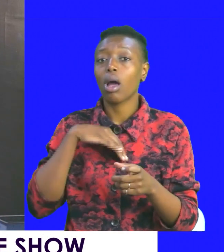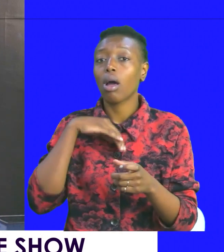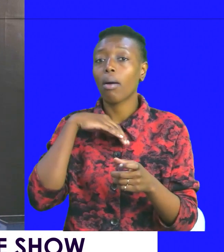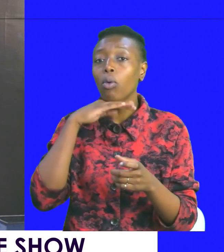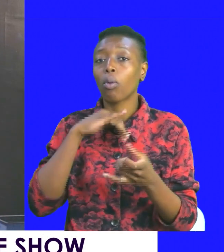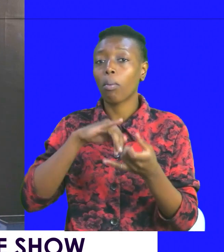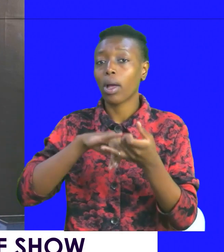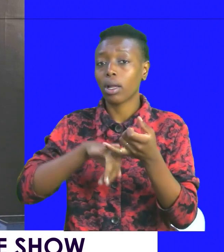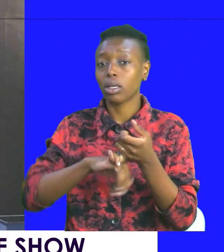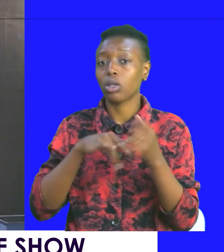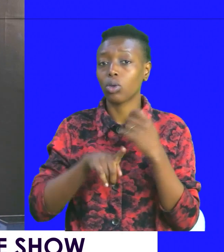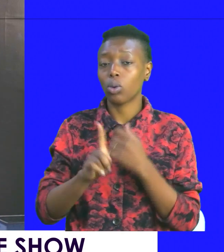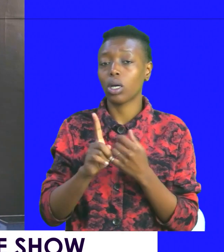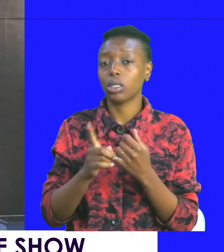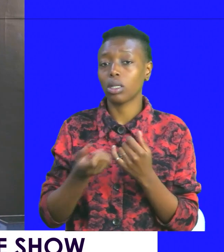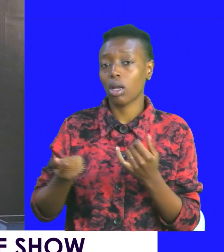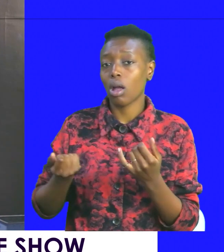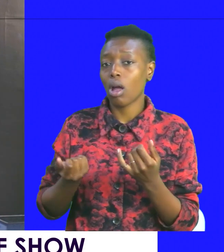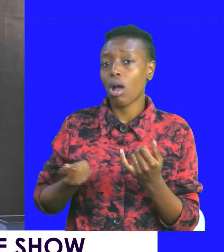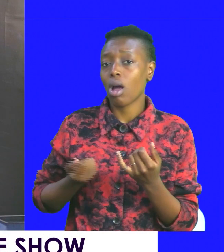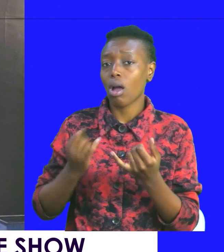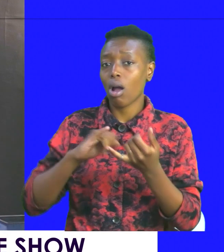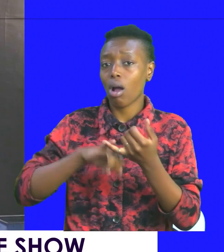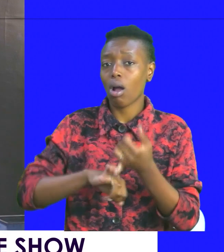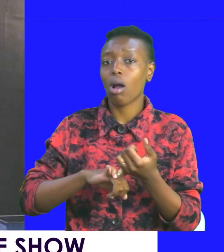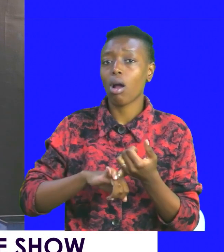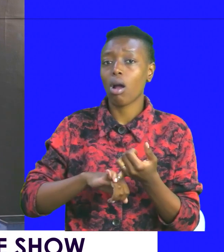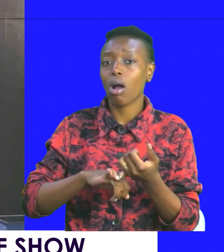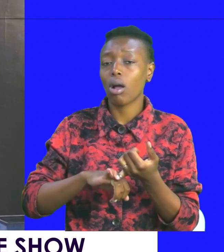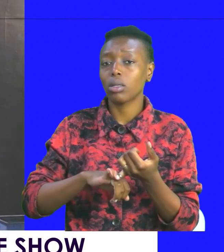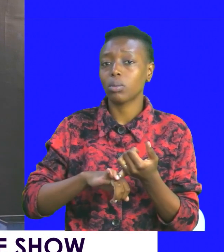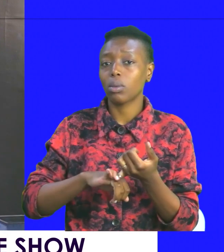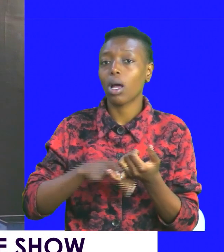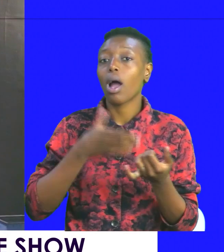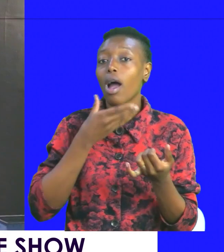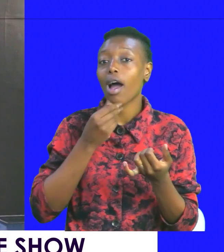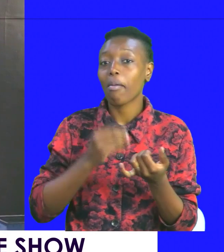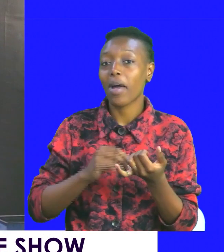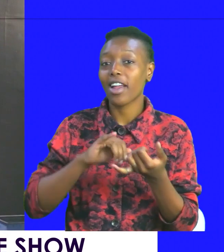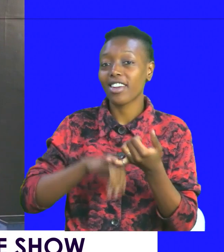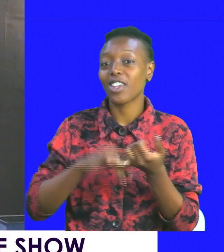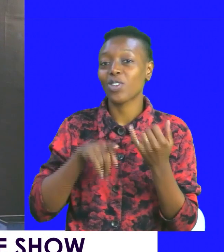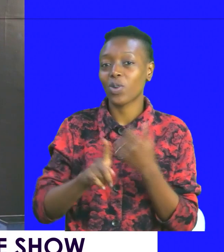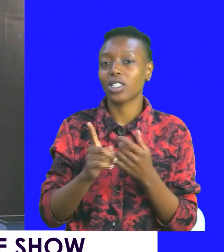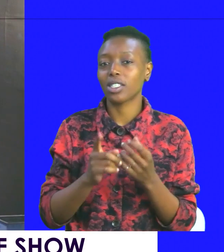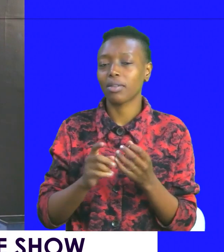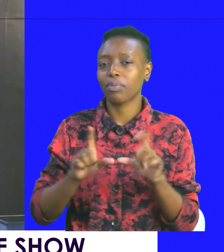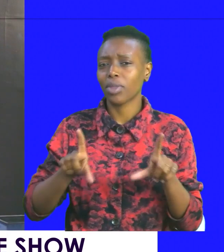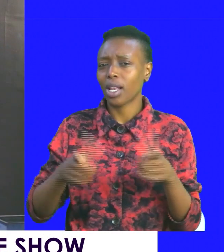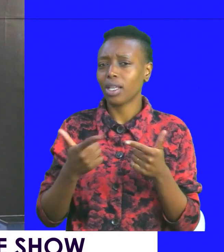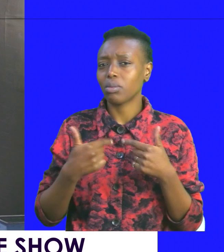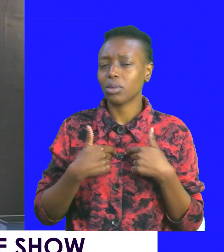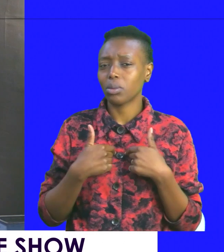Start acting like you are thankful for who they are. Let me speak about